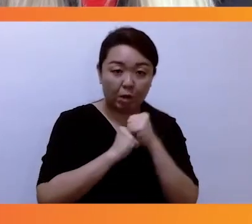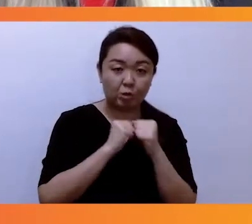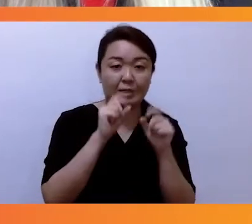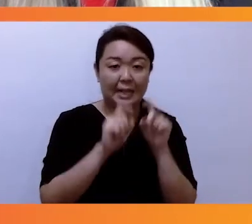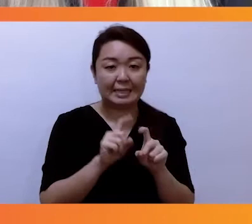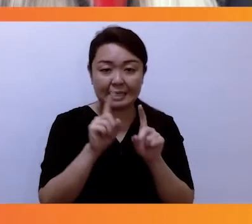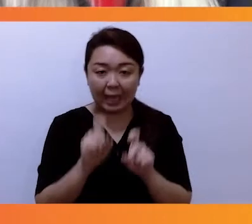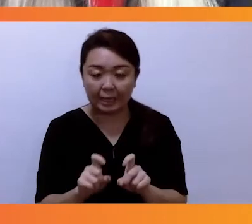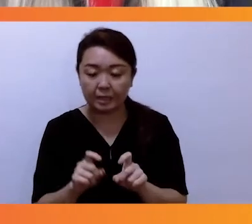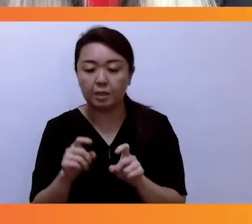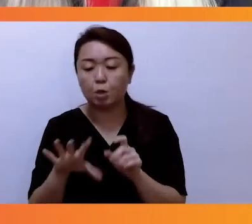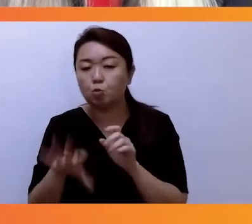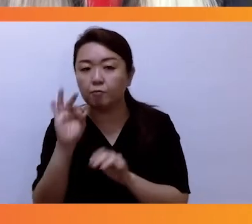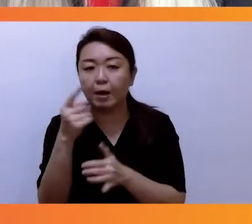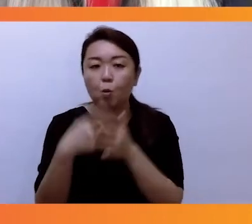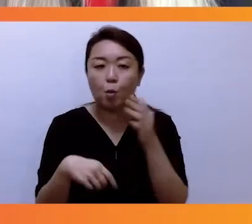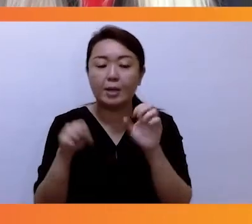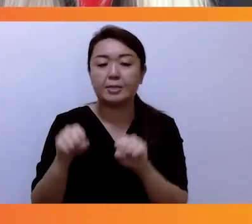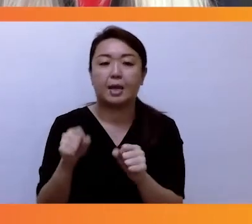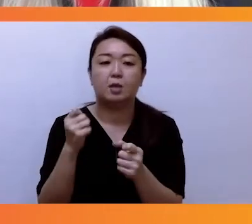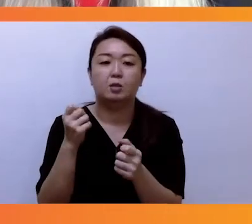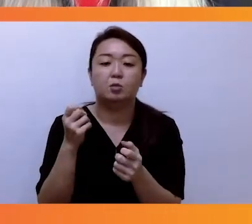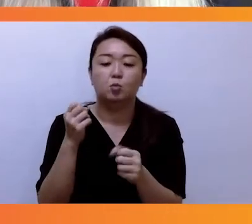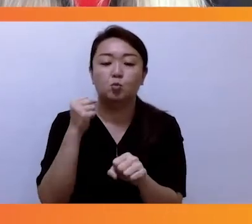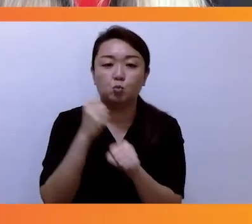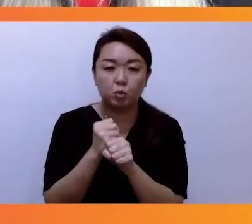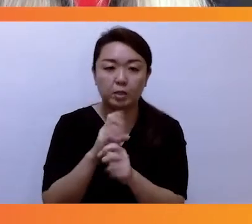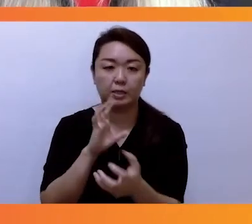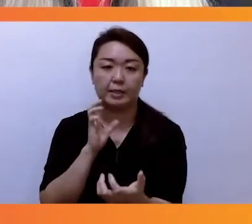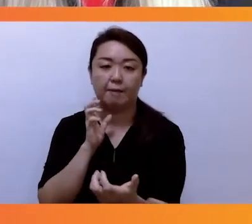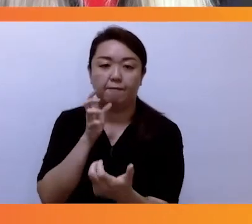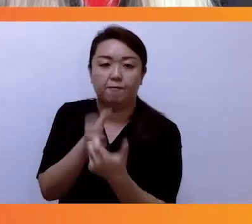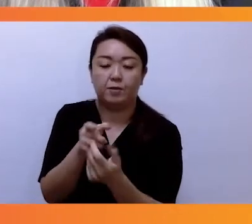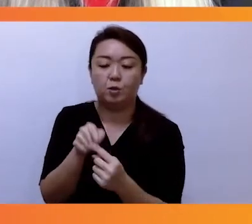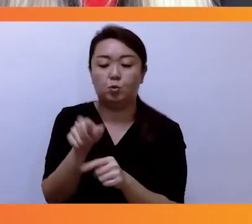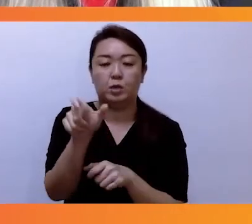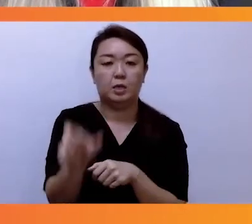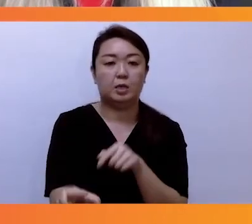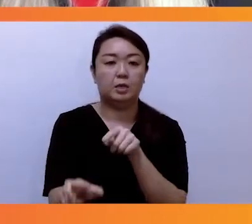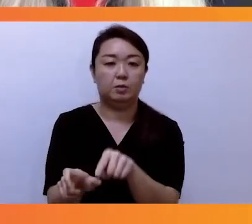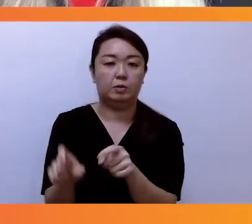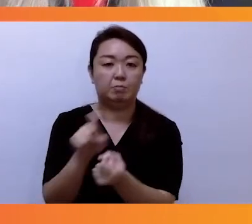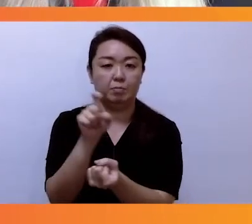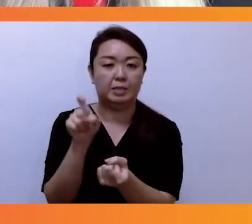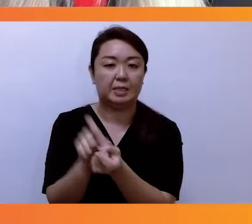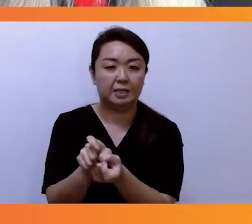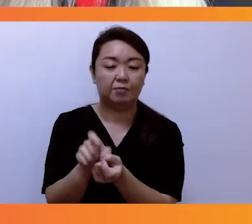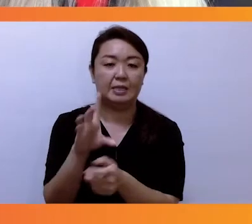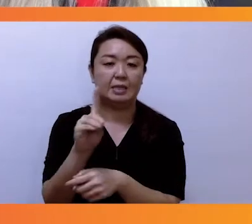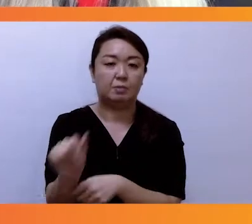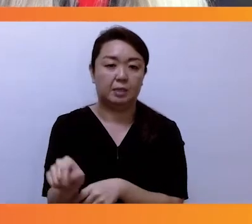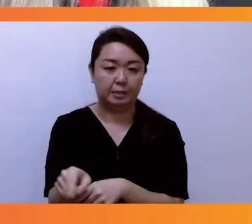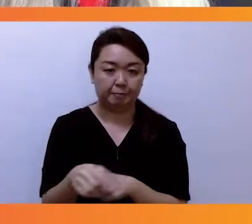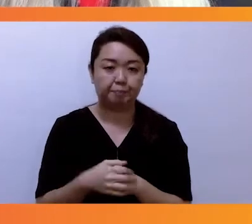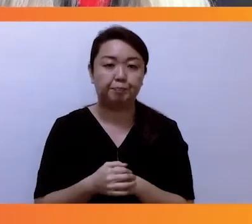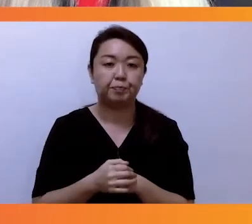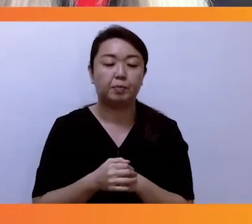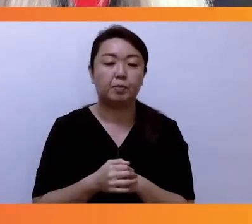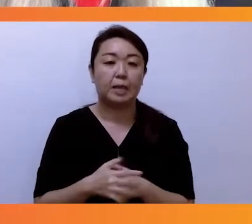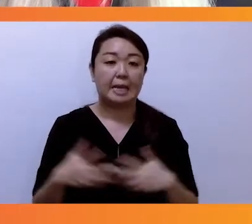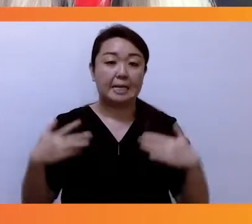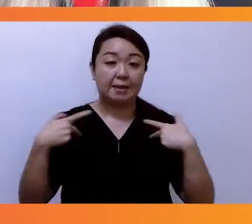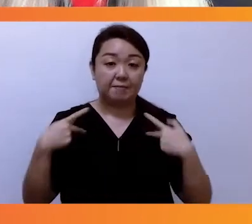what will work with that particular individual's specific impairment.